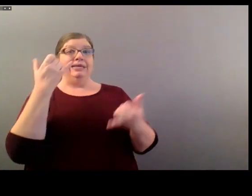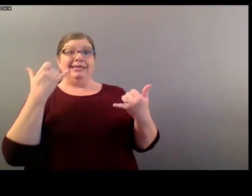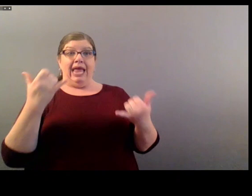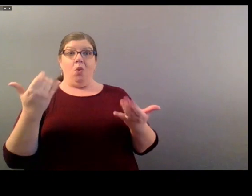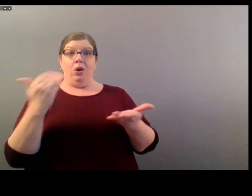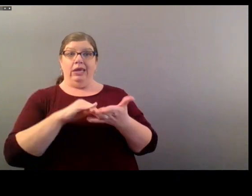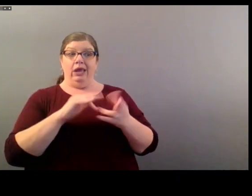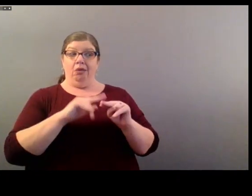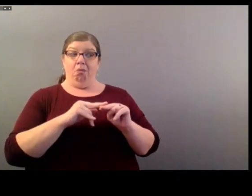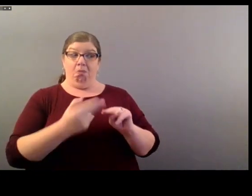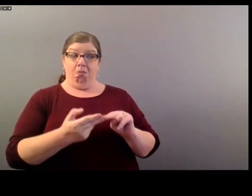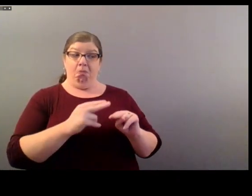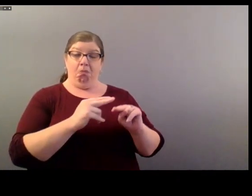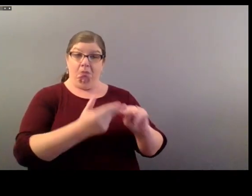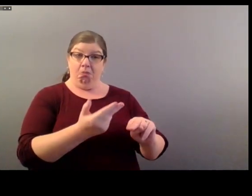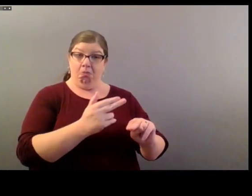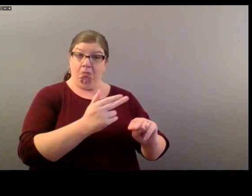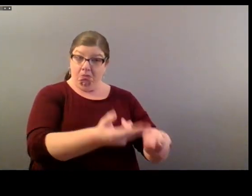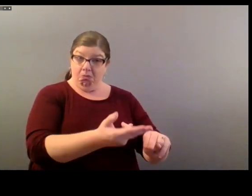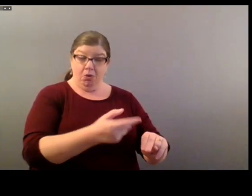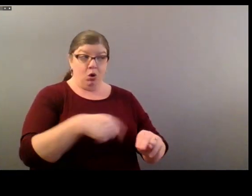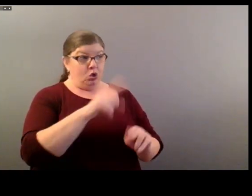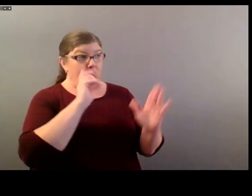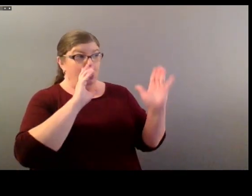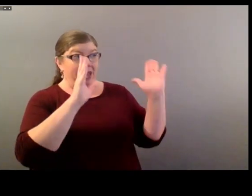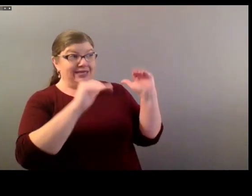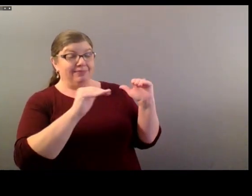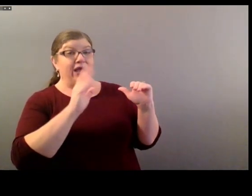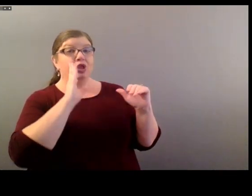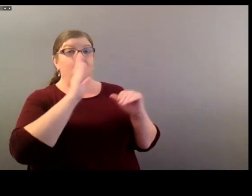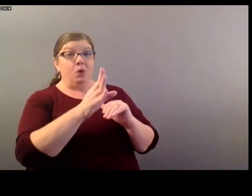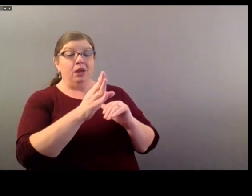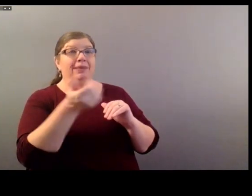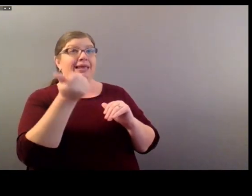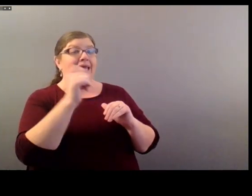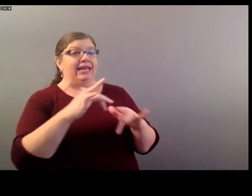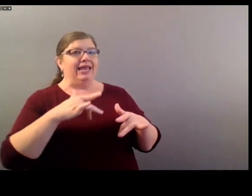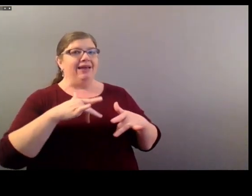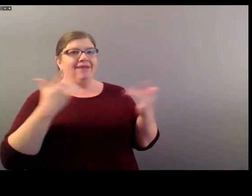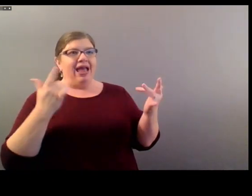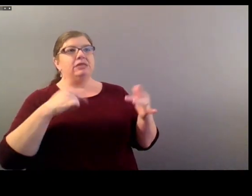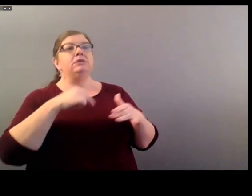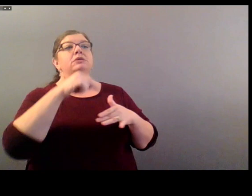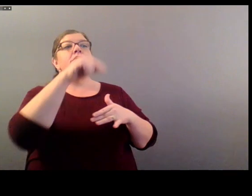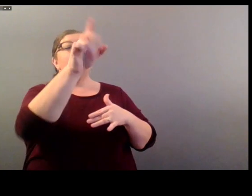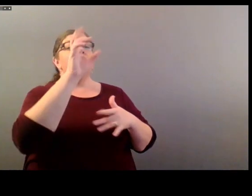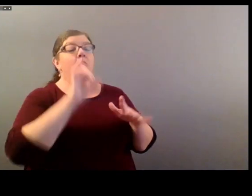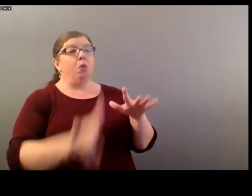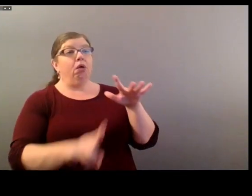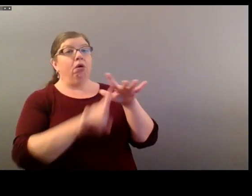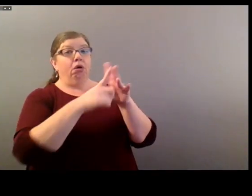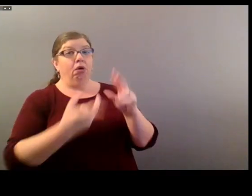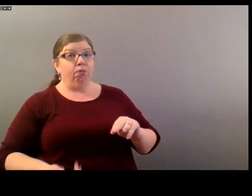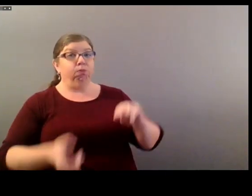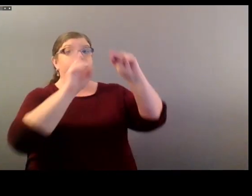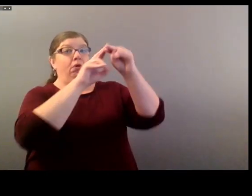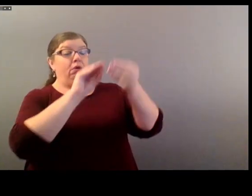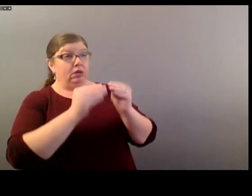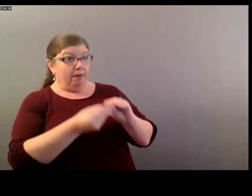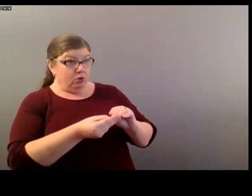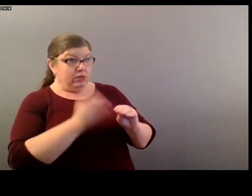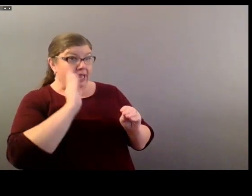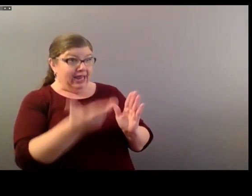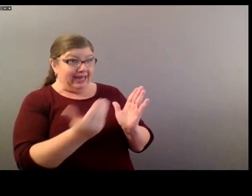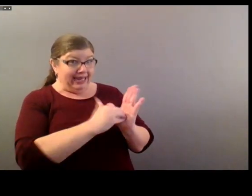again, do you guys anticipate there being any events causing another surge in county cases? Or,